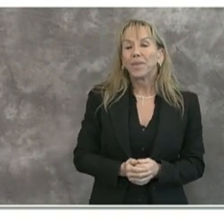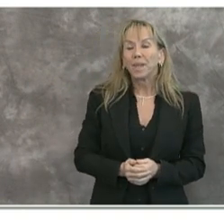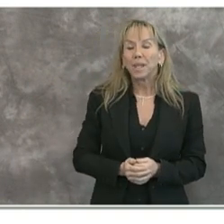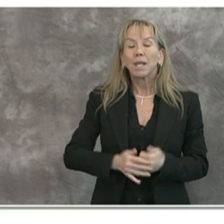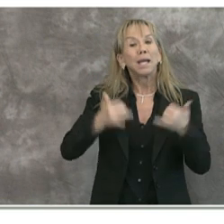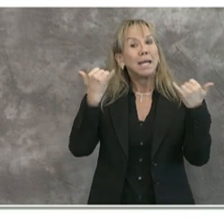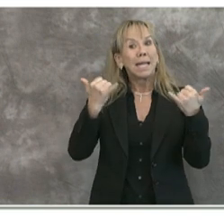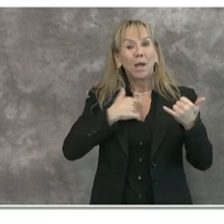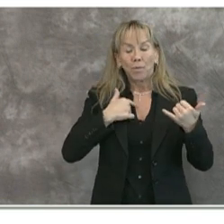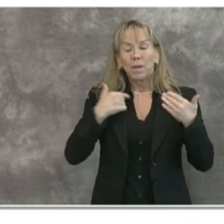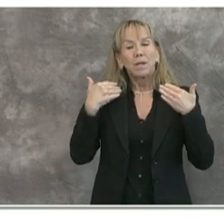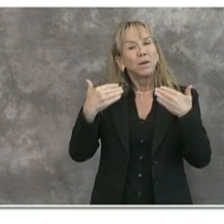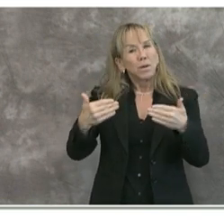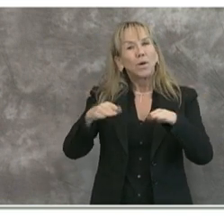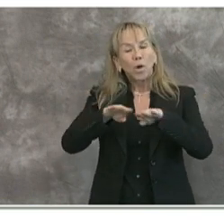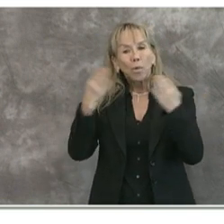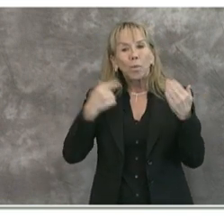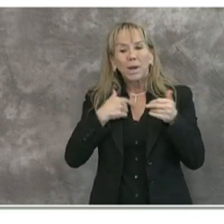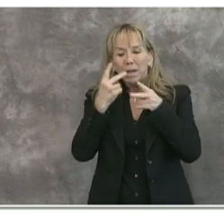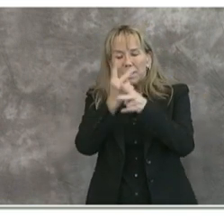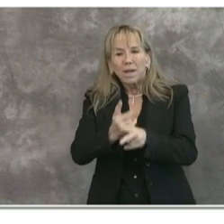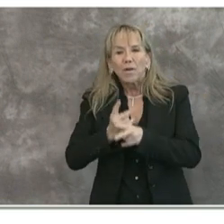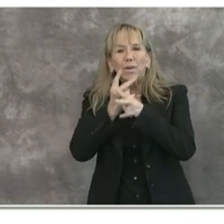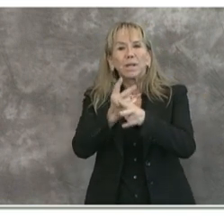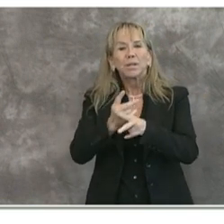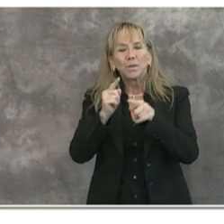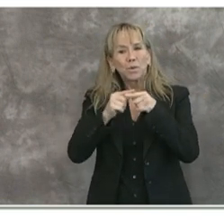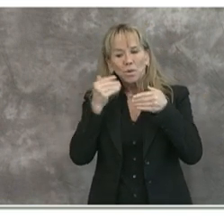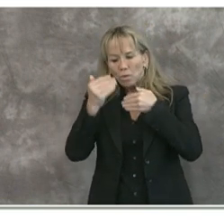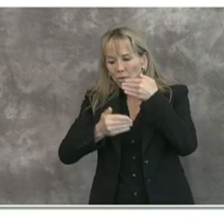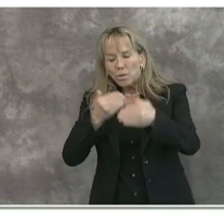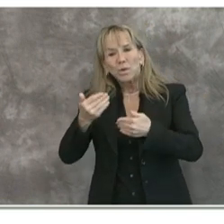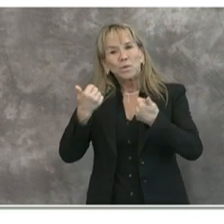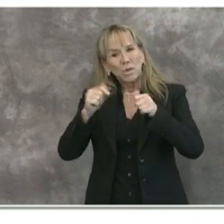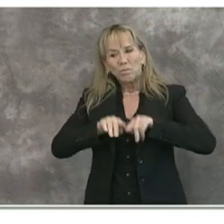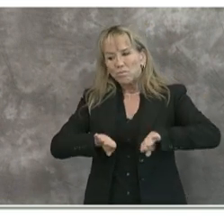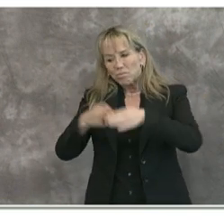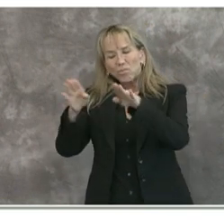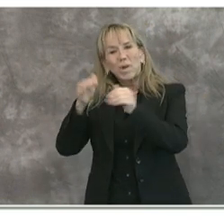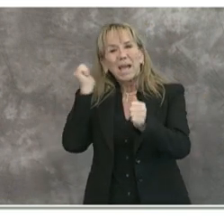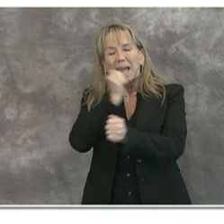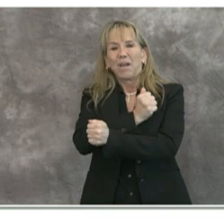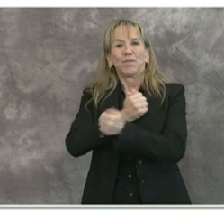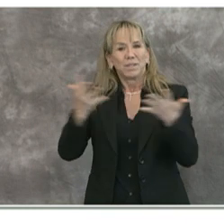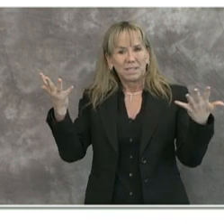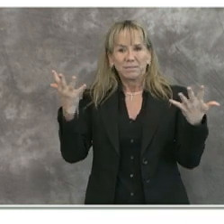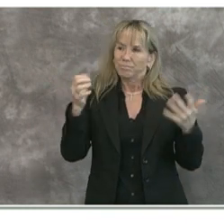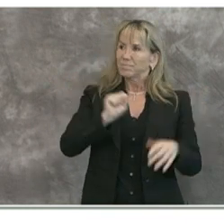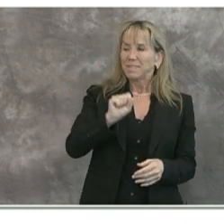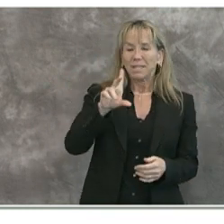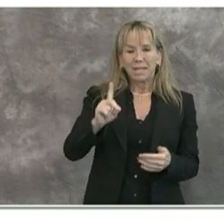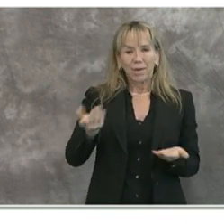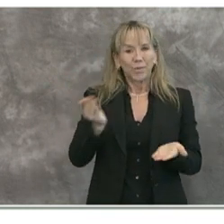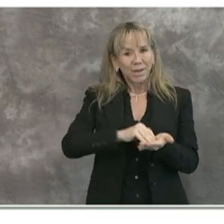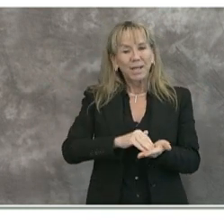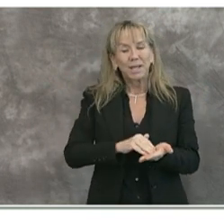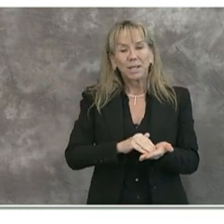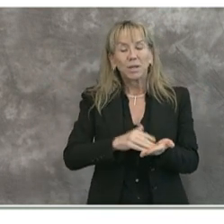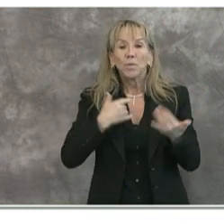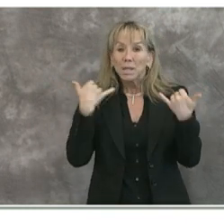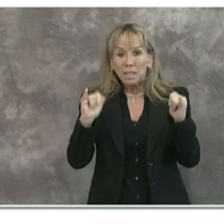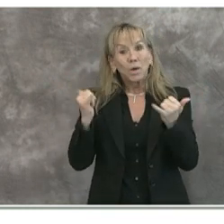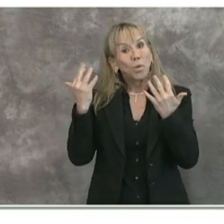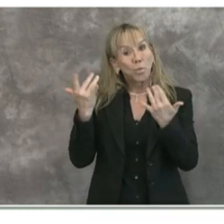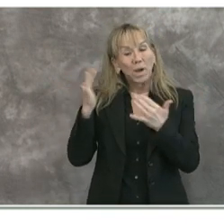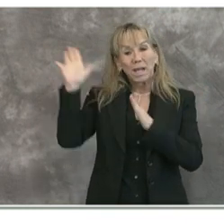taking this action as we continue to carefully move to resume all aspects of civic life in San Diego. We are still